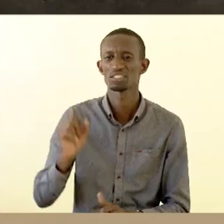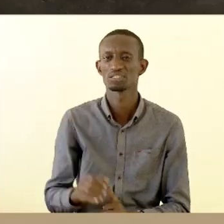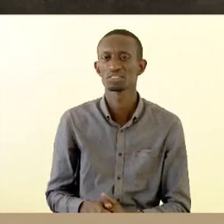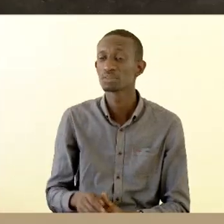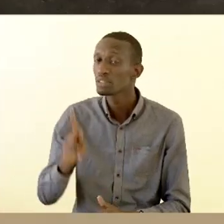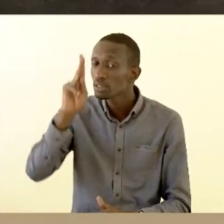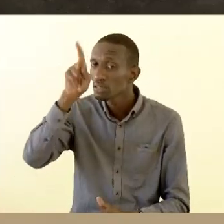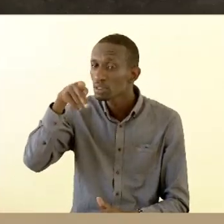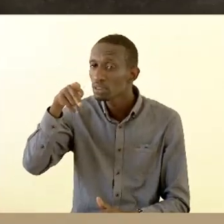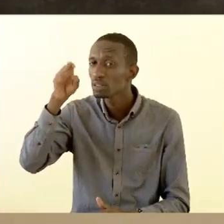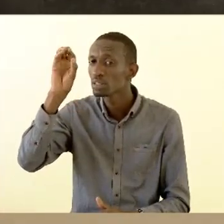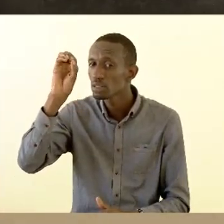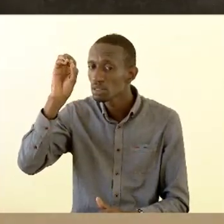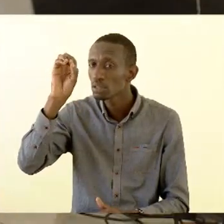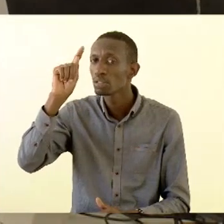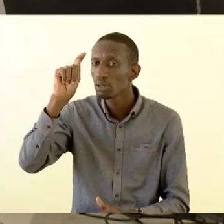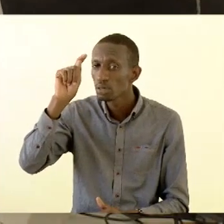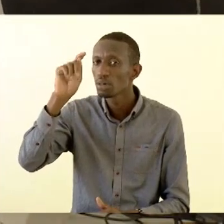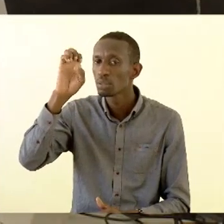Potassium, it is